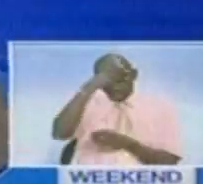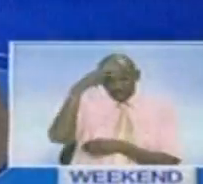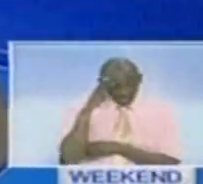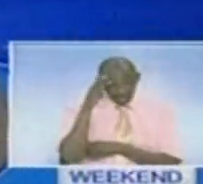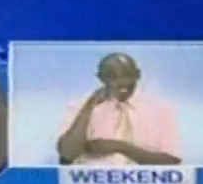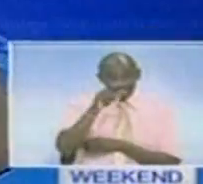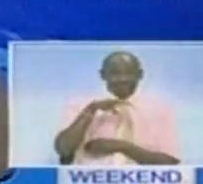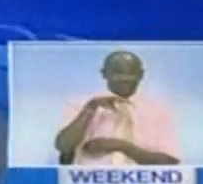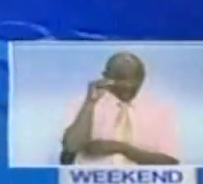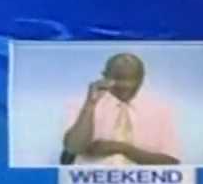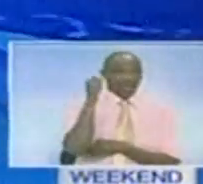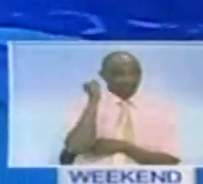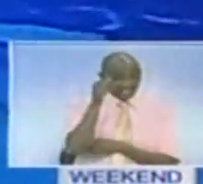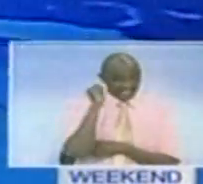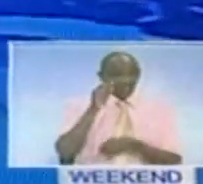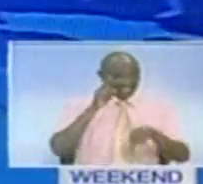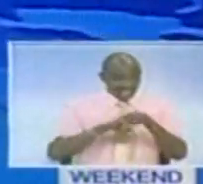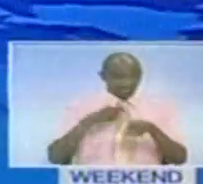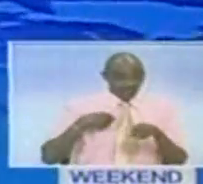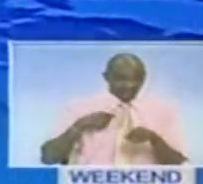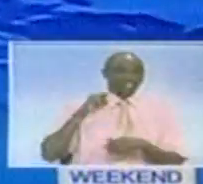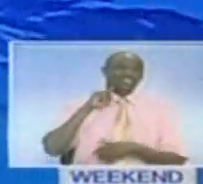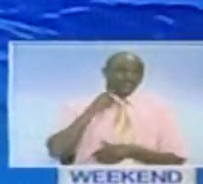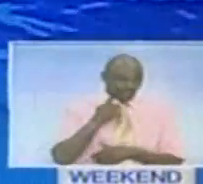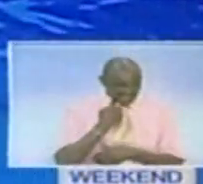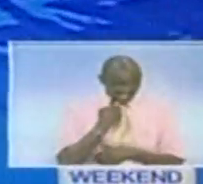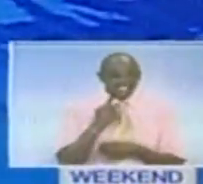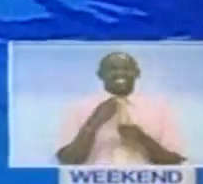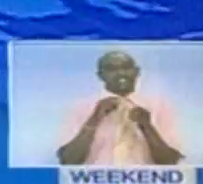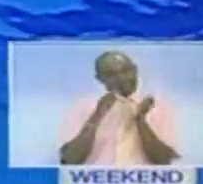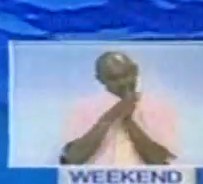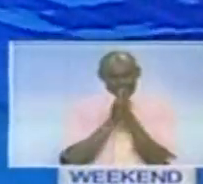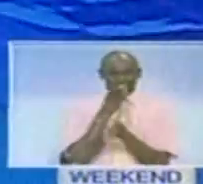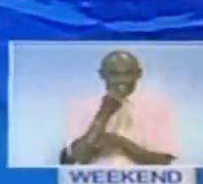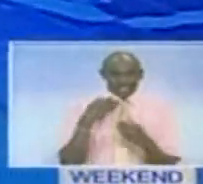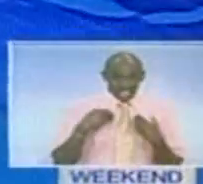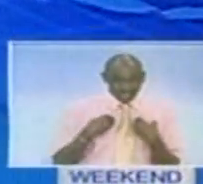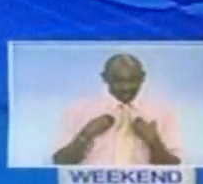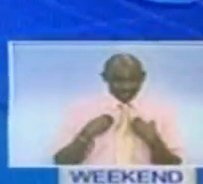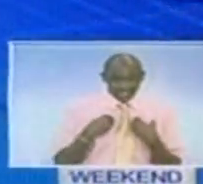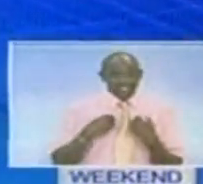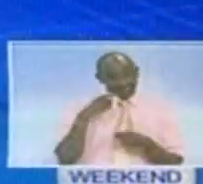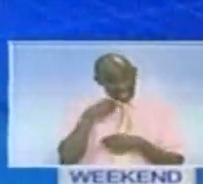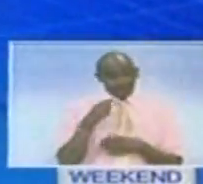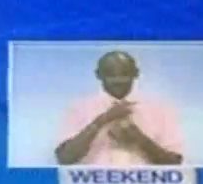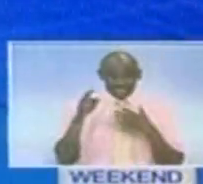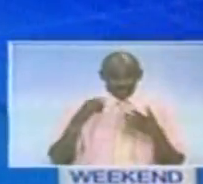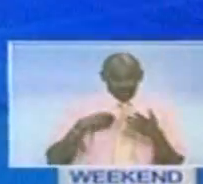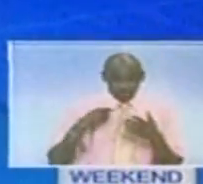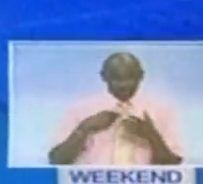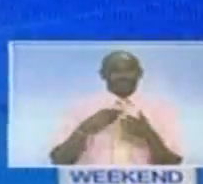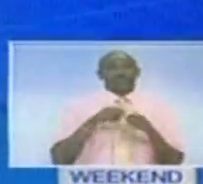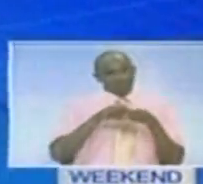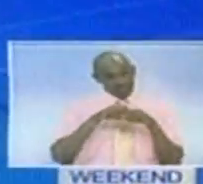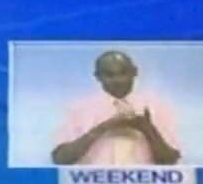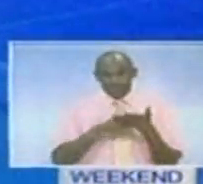also found some cute political moments fit for a sweet 16 novel. Get ready to be briefed. Here is this week's edition of Mock the